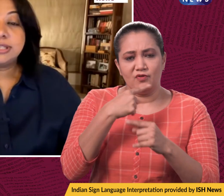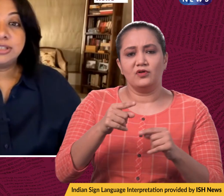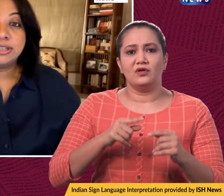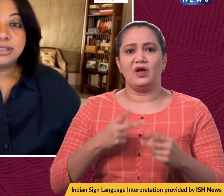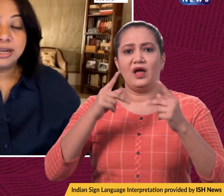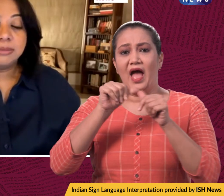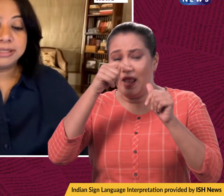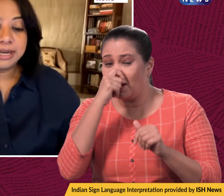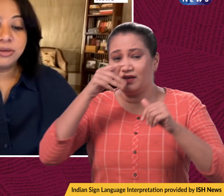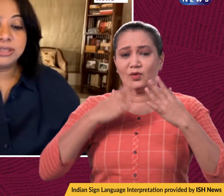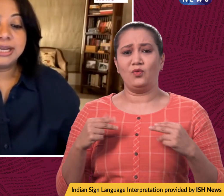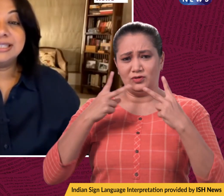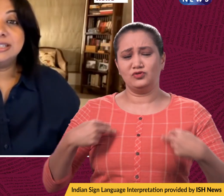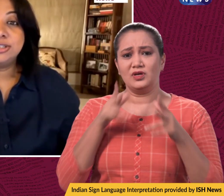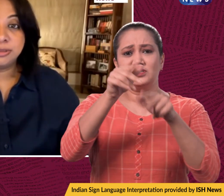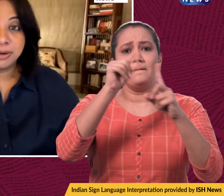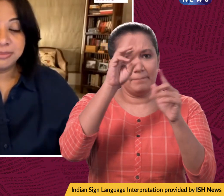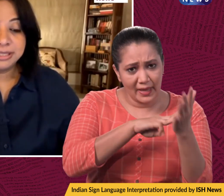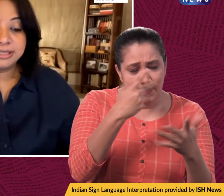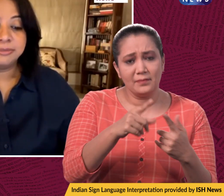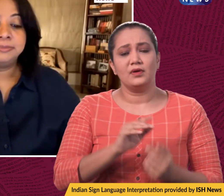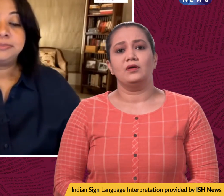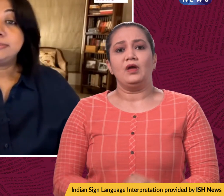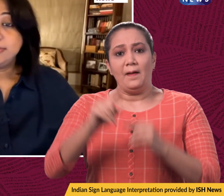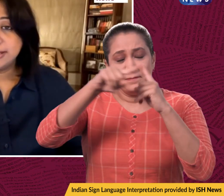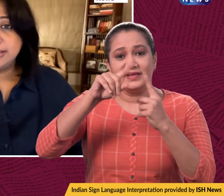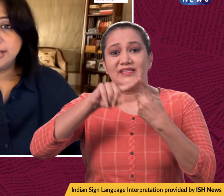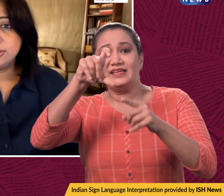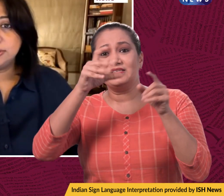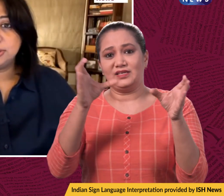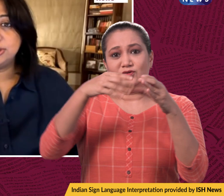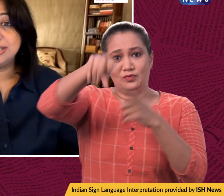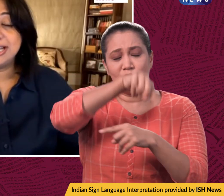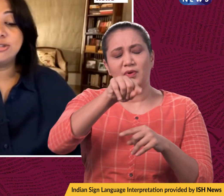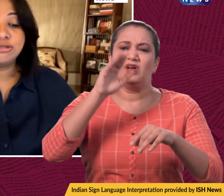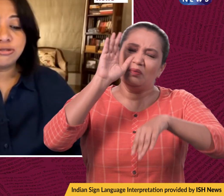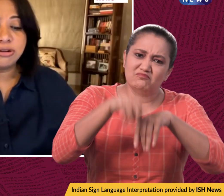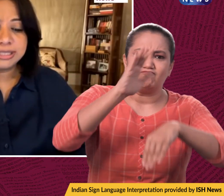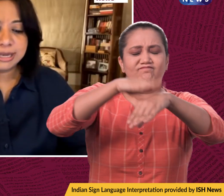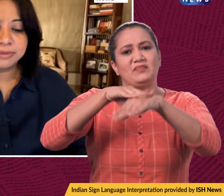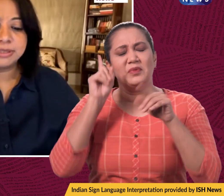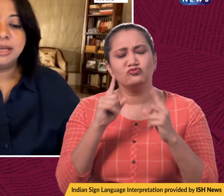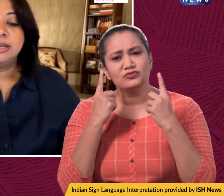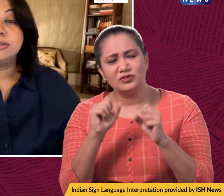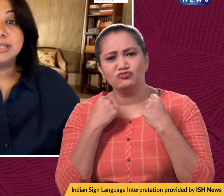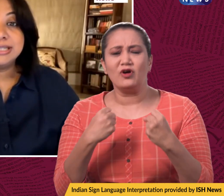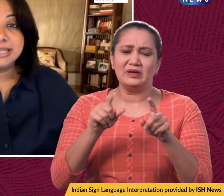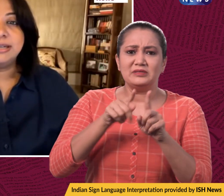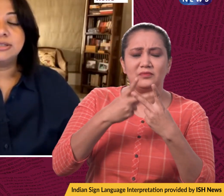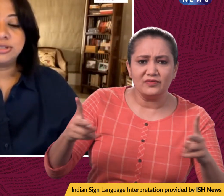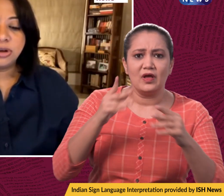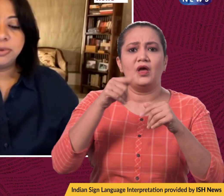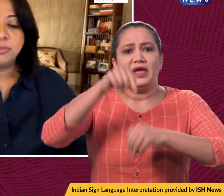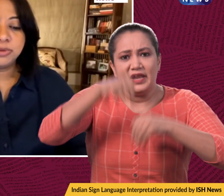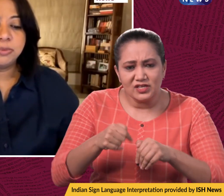Earlier, of course, a judge in the Allahabad High Court had urged the Prime Minister and the Election Commission to take strong steps to